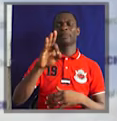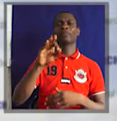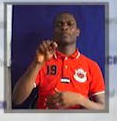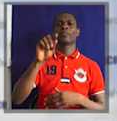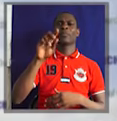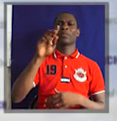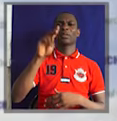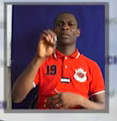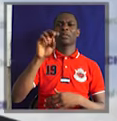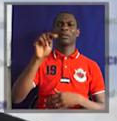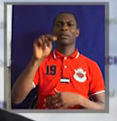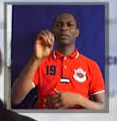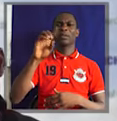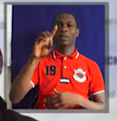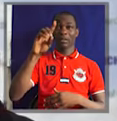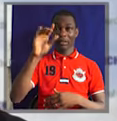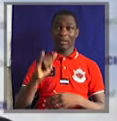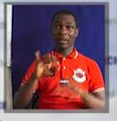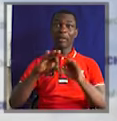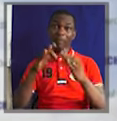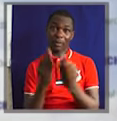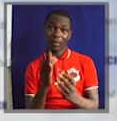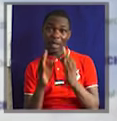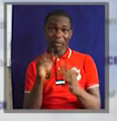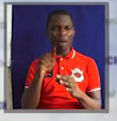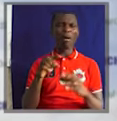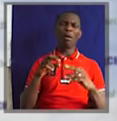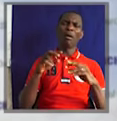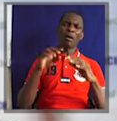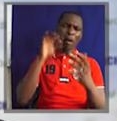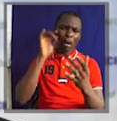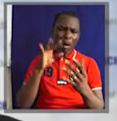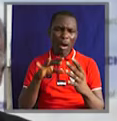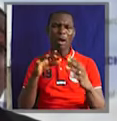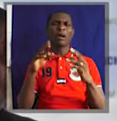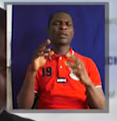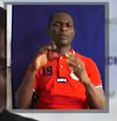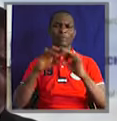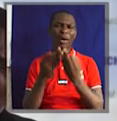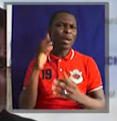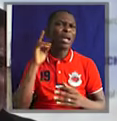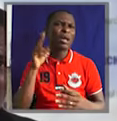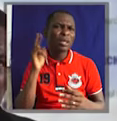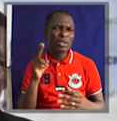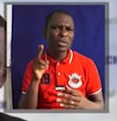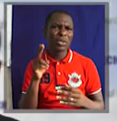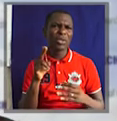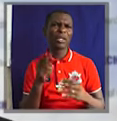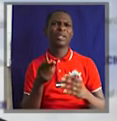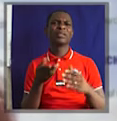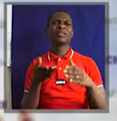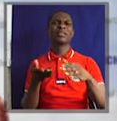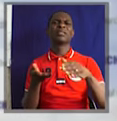no nipa bebree ɛstadi na sɛ wɔhwɛ saa nkurɔfoɔ no a saa na ɛm sɛ ɔmo abusua no teɛ